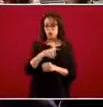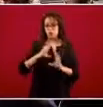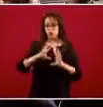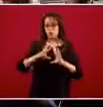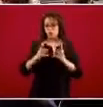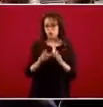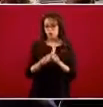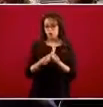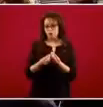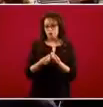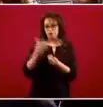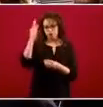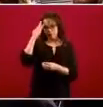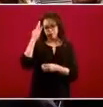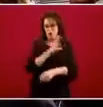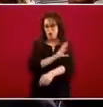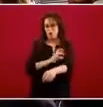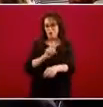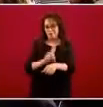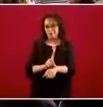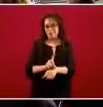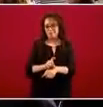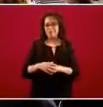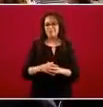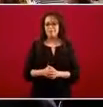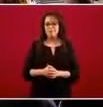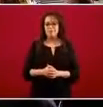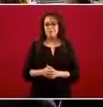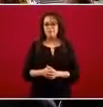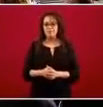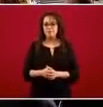coordinating is currently